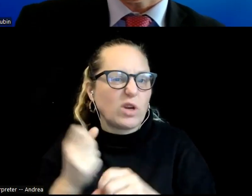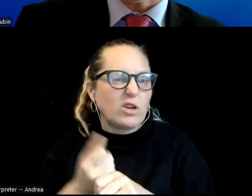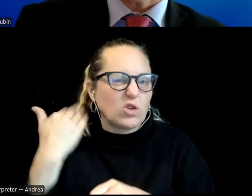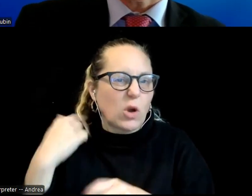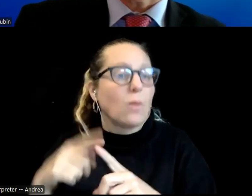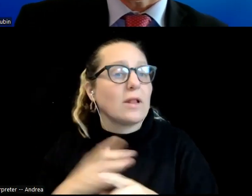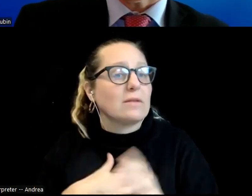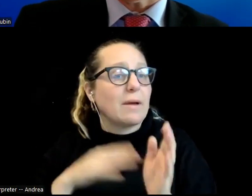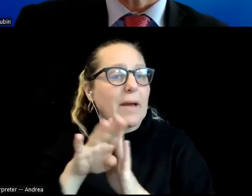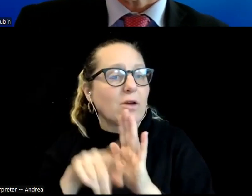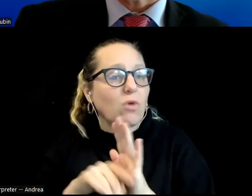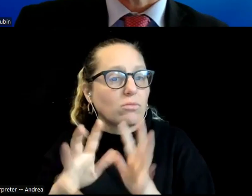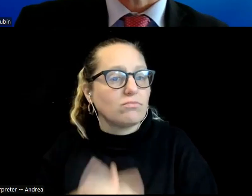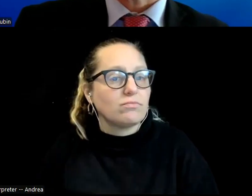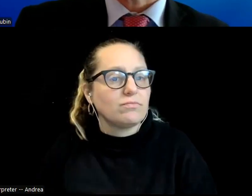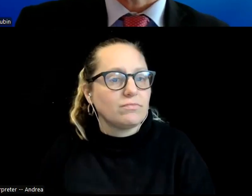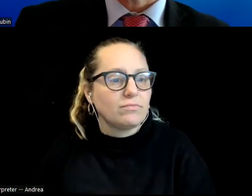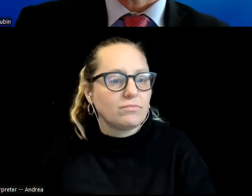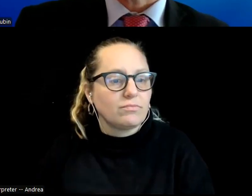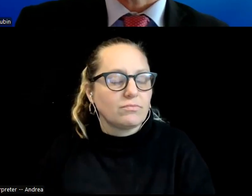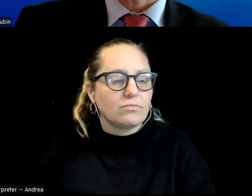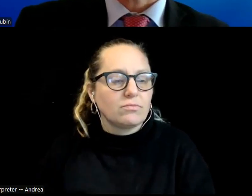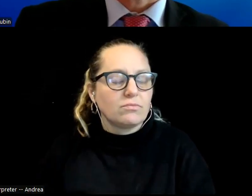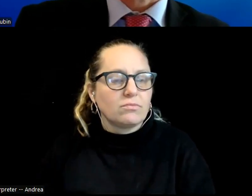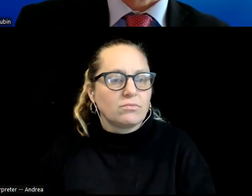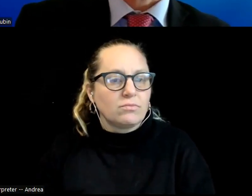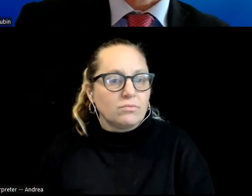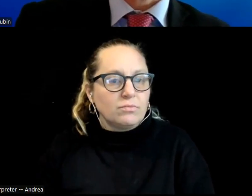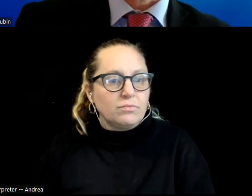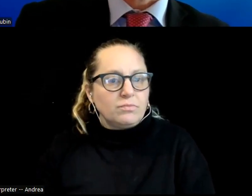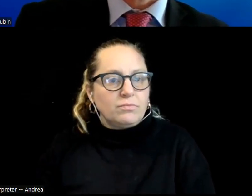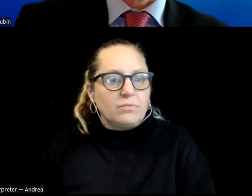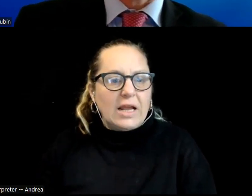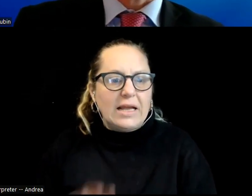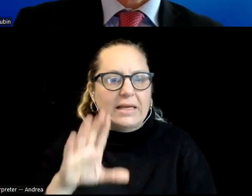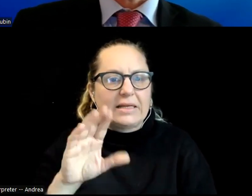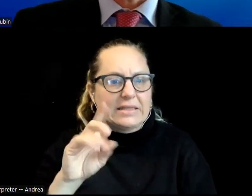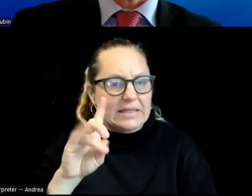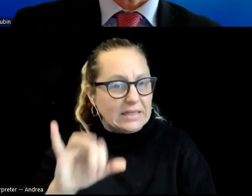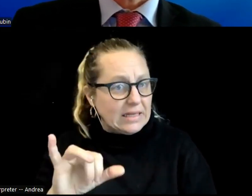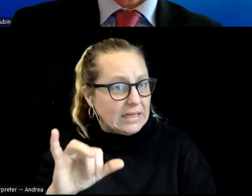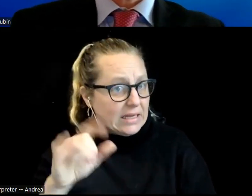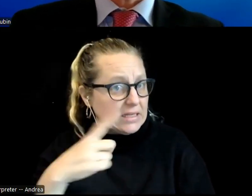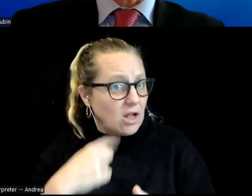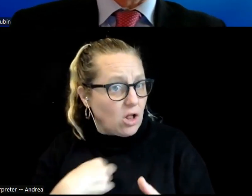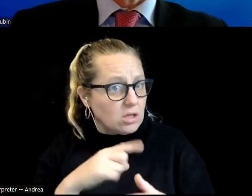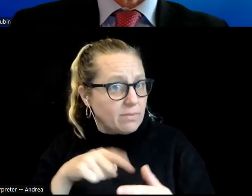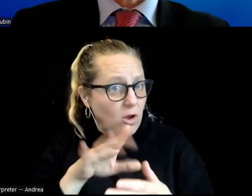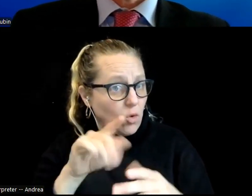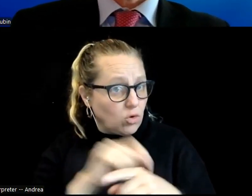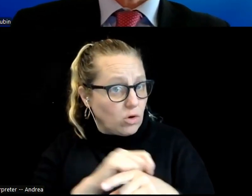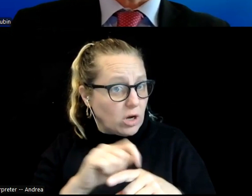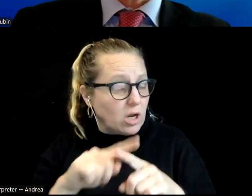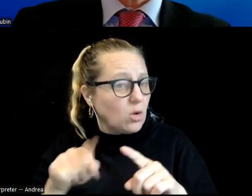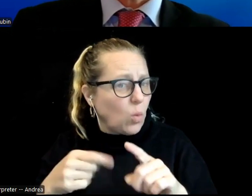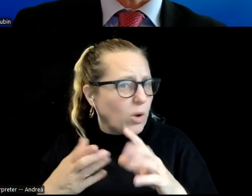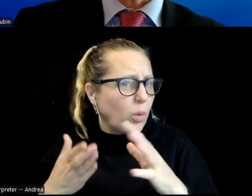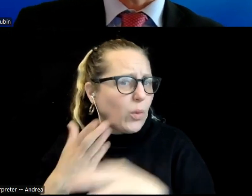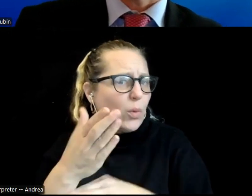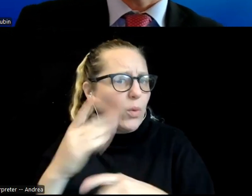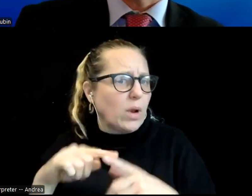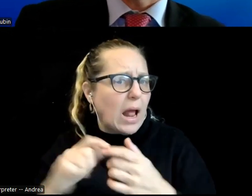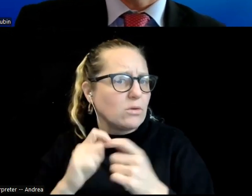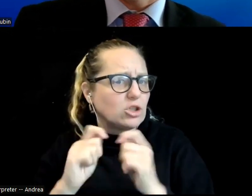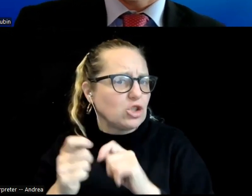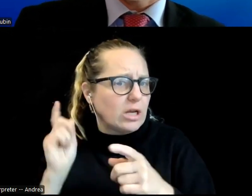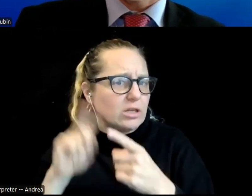background. And Cindy, tell us about your training when you went through it and how has it changed up through today?